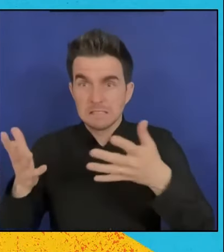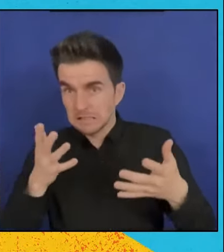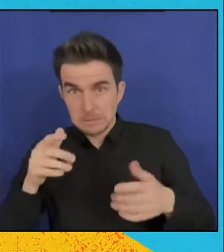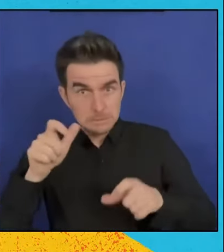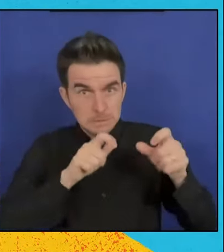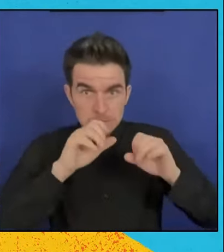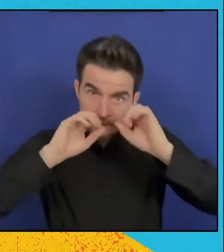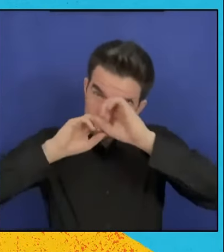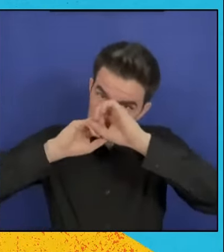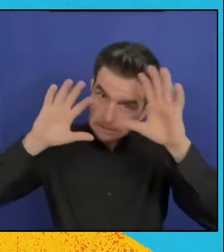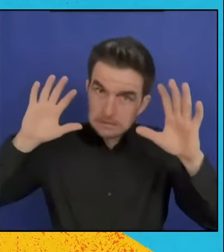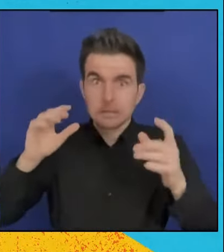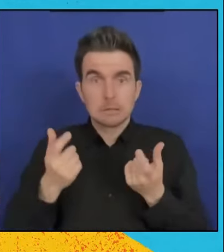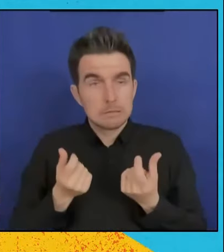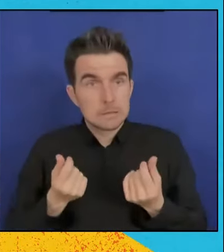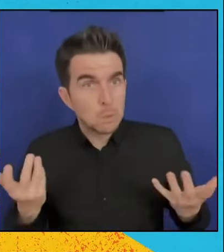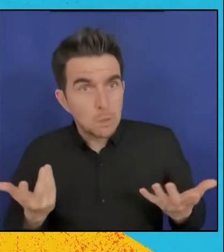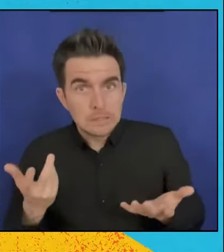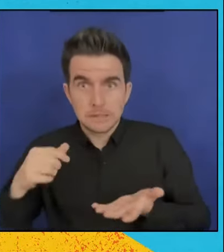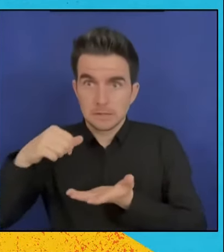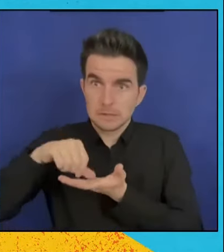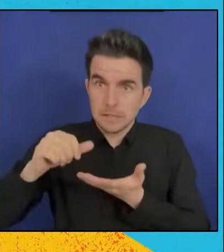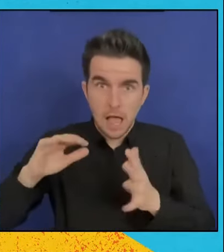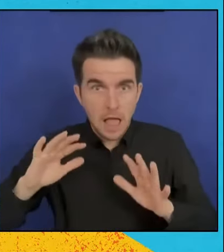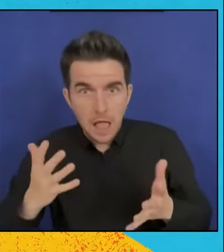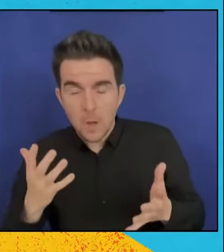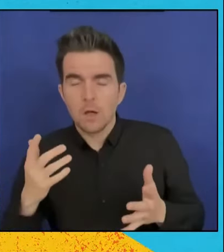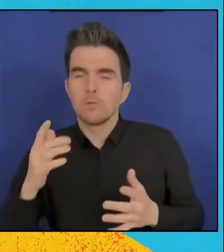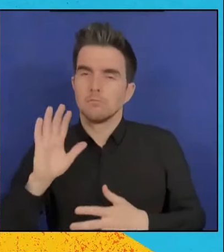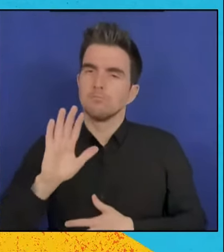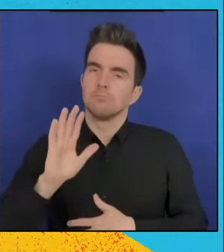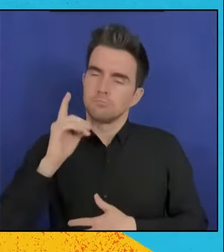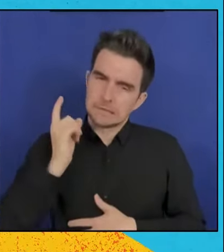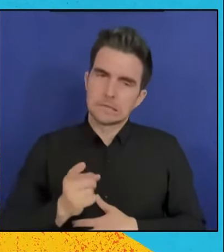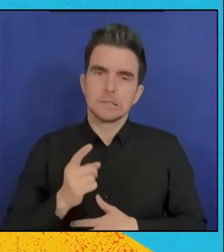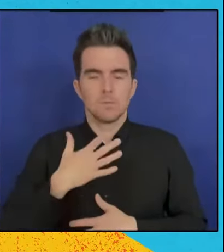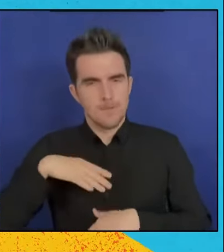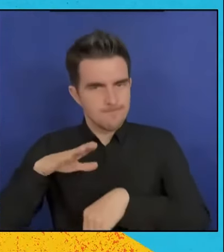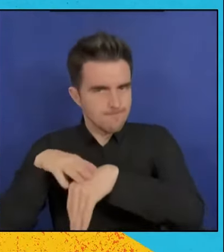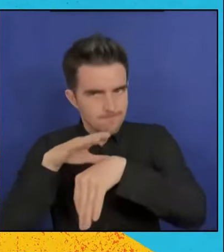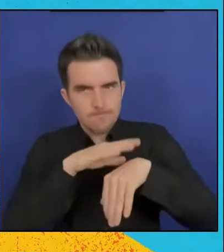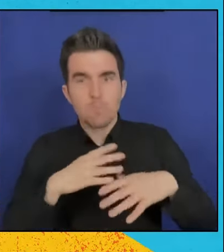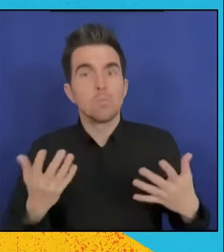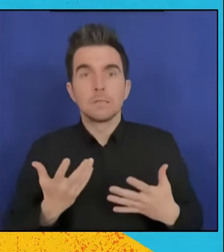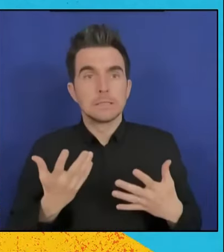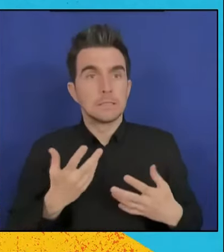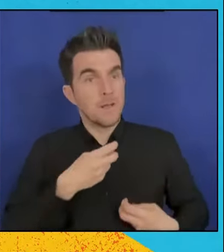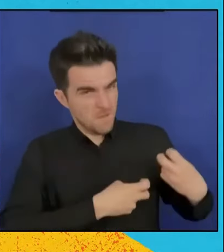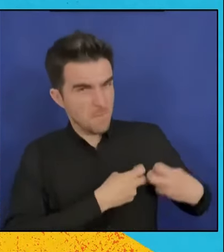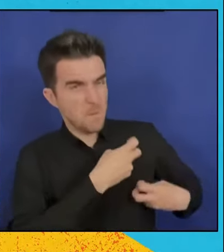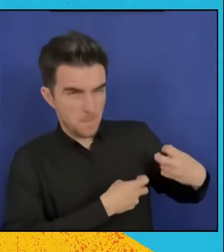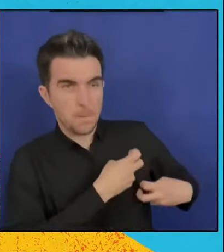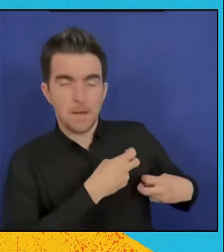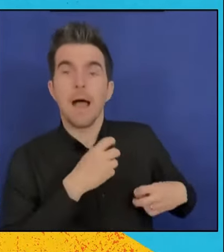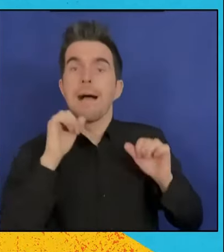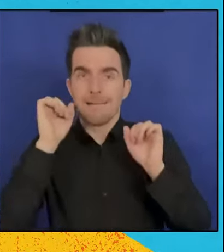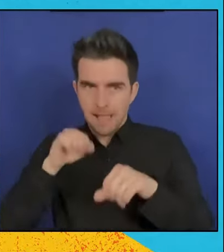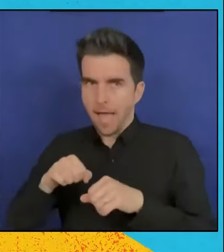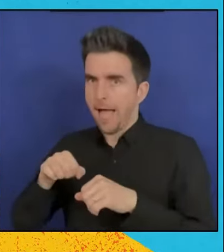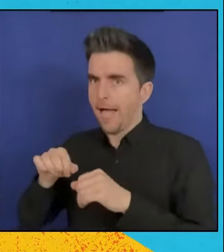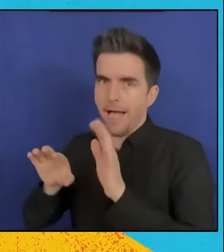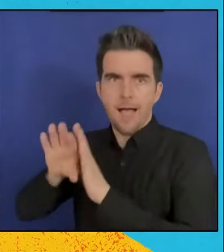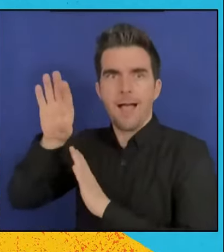hands, and then it's a decision up to ourselves. We have the solutions, it's just like how we can utilize them, how to drive down the cost, how to reduce the